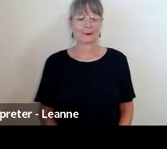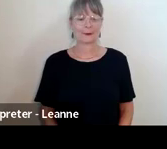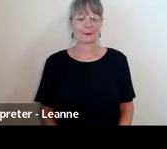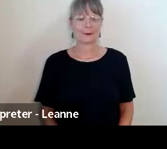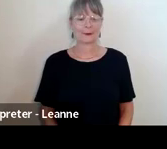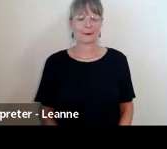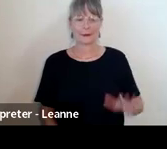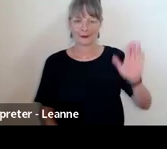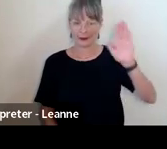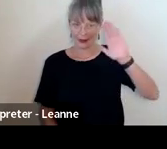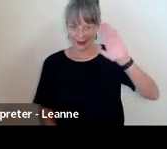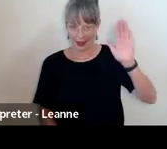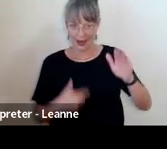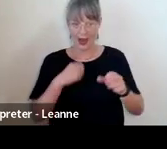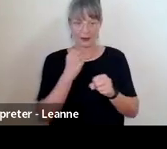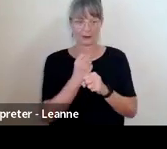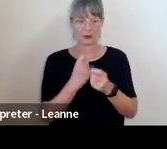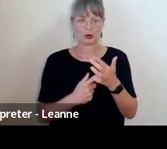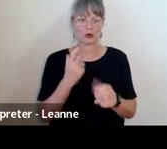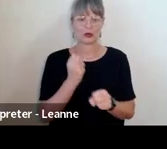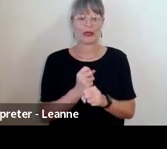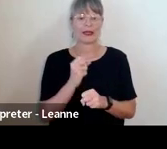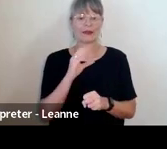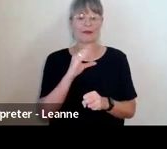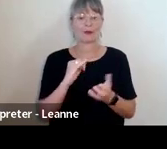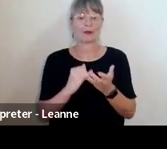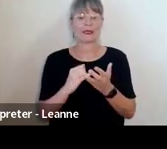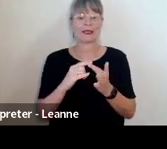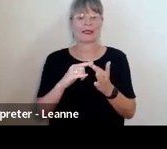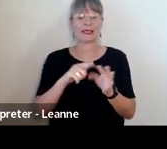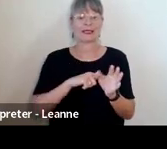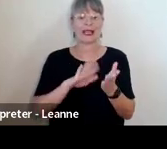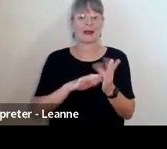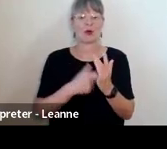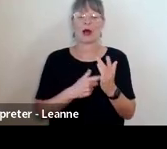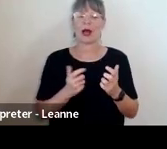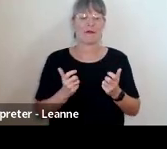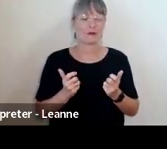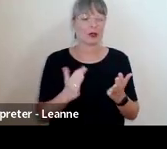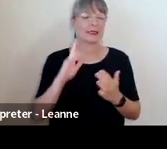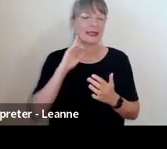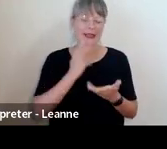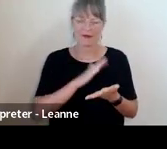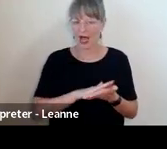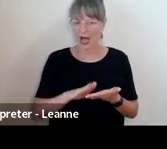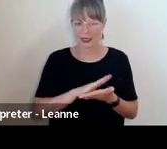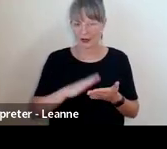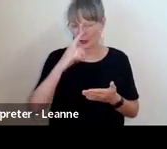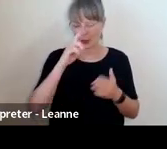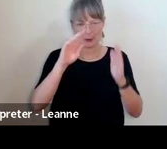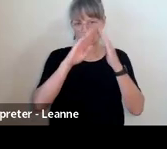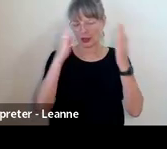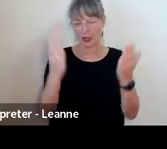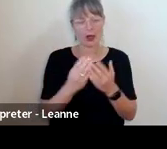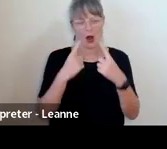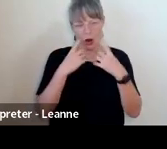Hi, I'm Greg from Seymour Accessibility. There are millions of deaf and hard of hearing people around the world, and they often face barriers